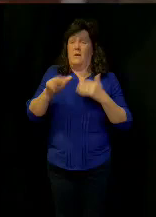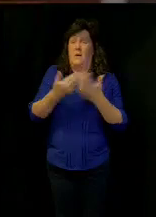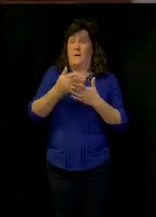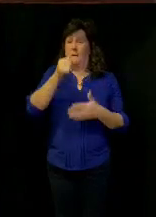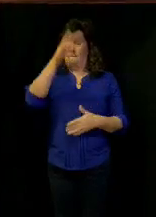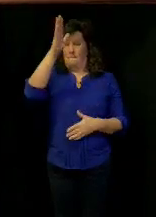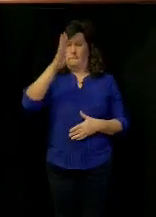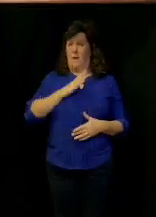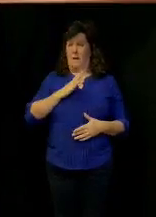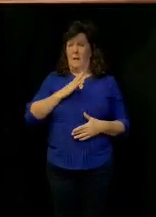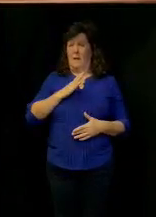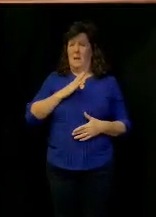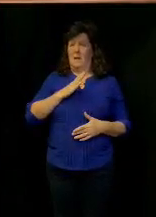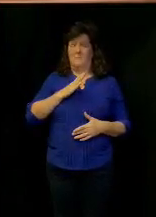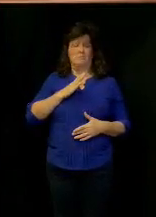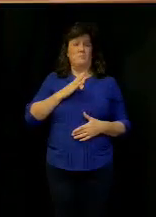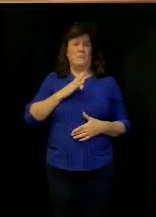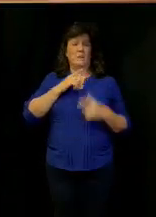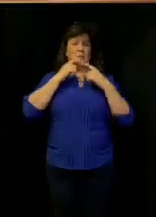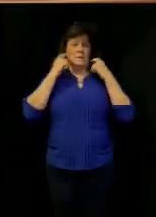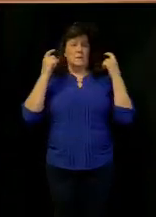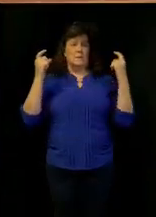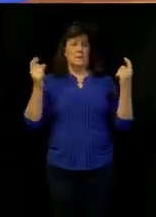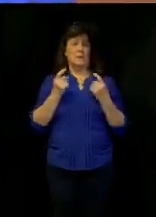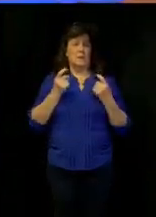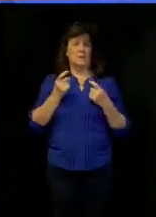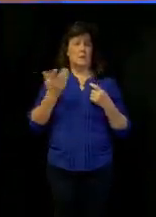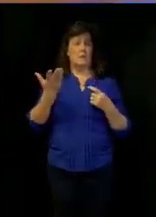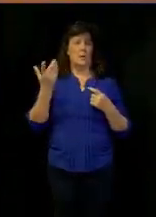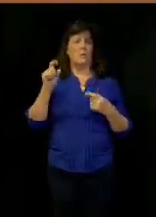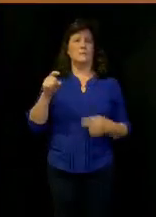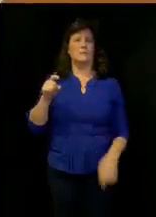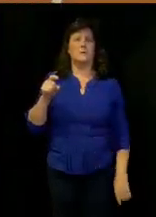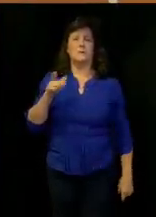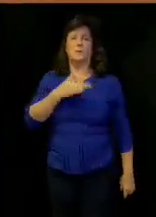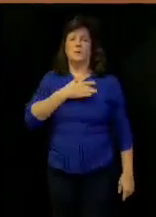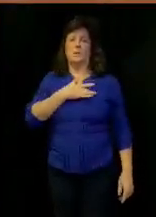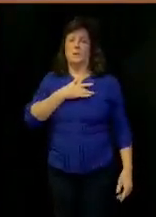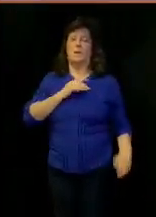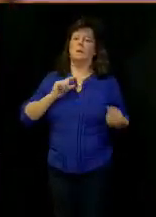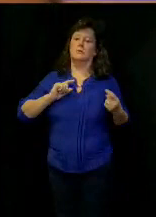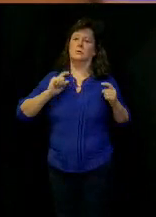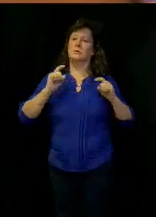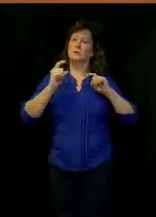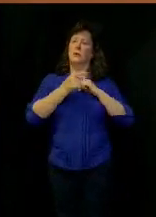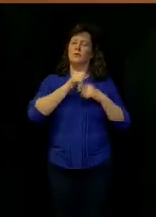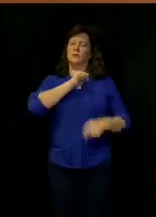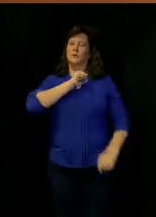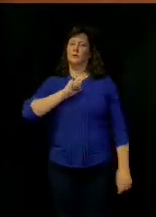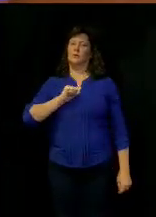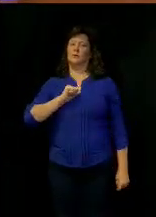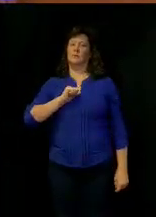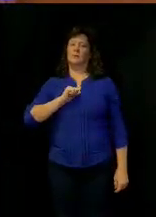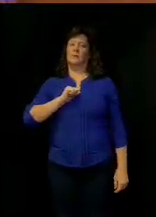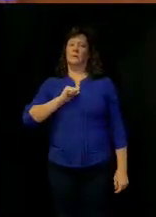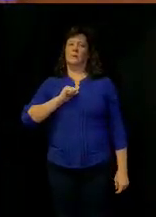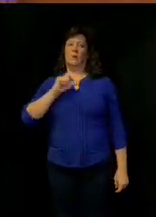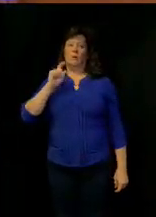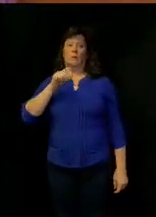propensity now to sin. So what do we need? We need a heart transplant. We need to